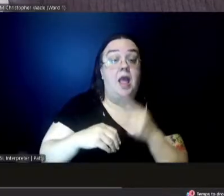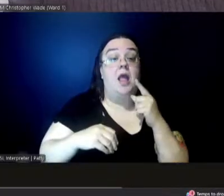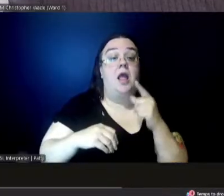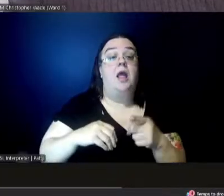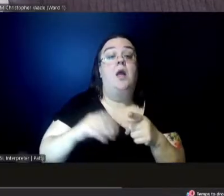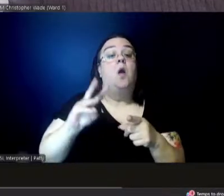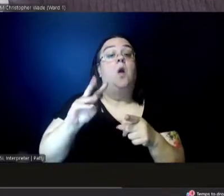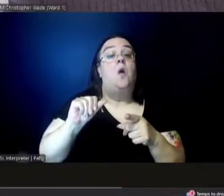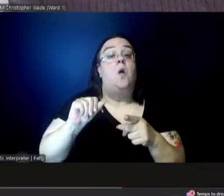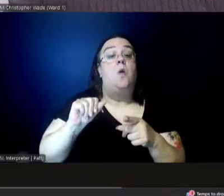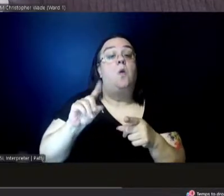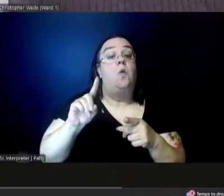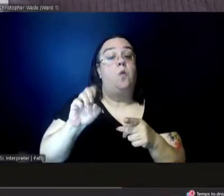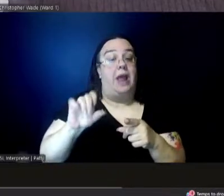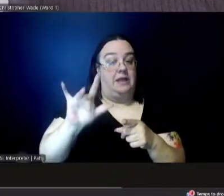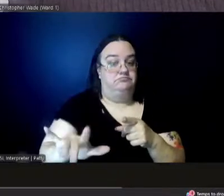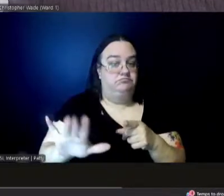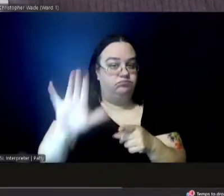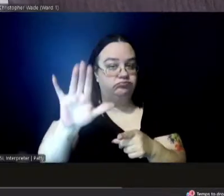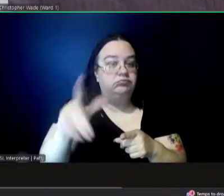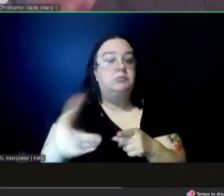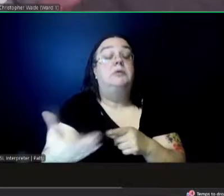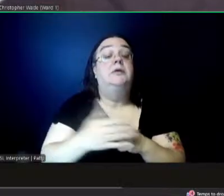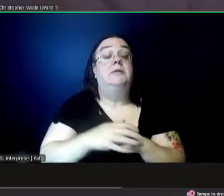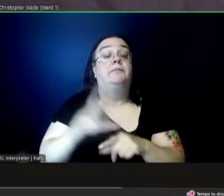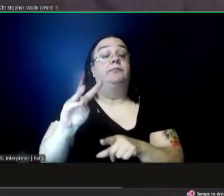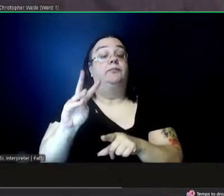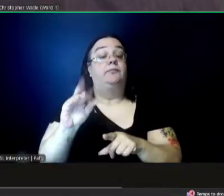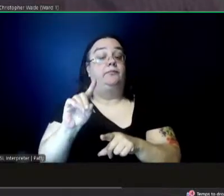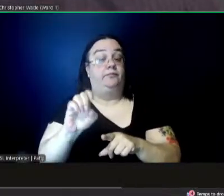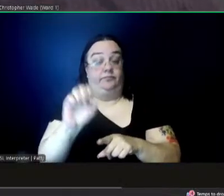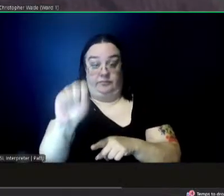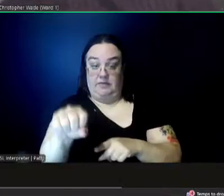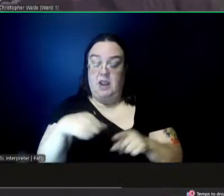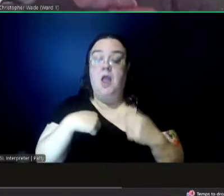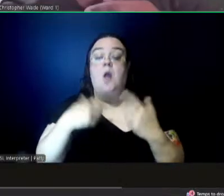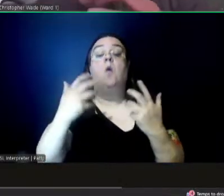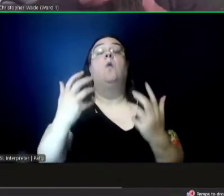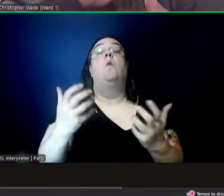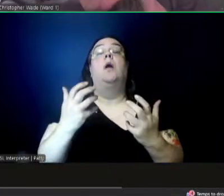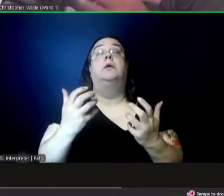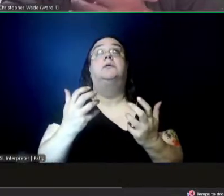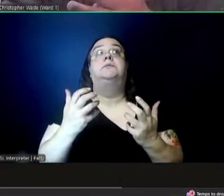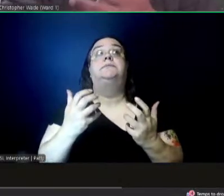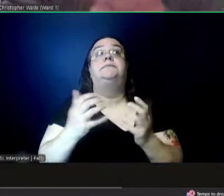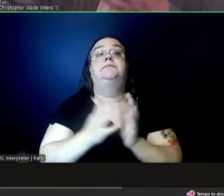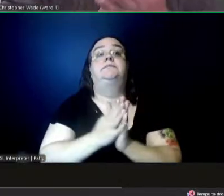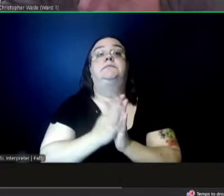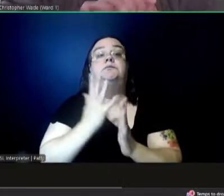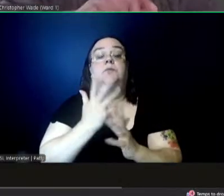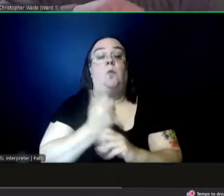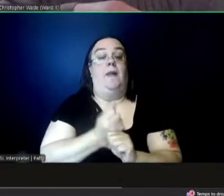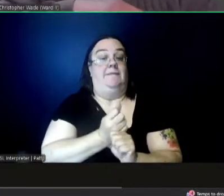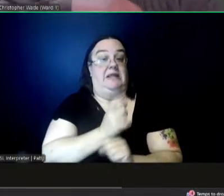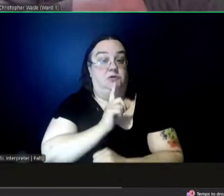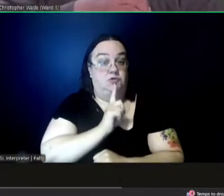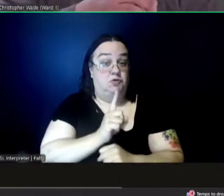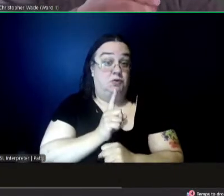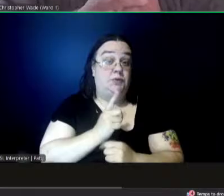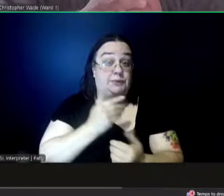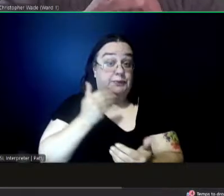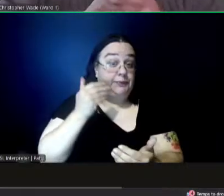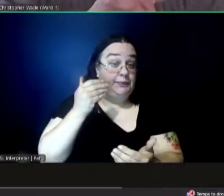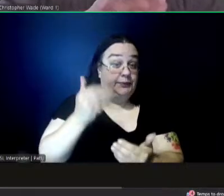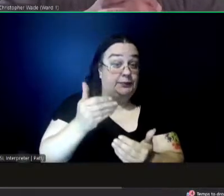Mr. Wade has his hand up. Yeah, I just wanted to make sure that in the near future